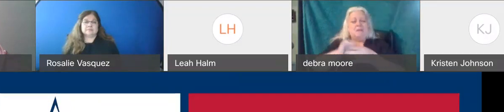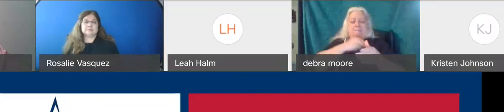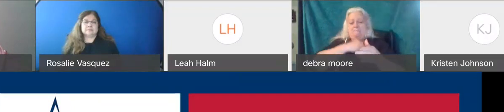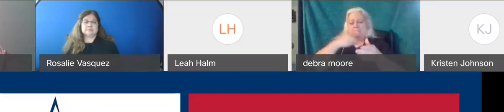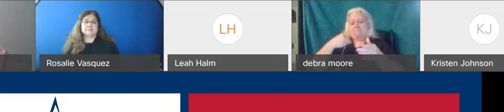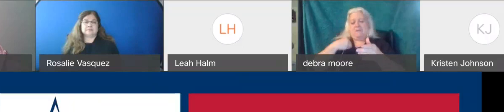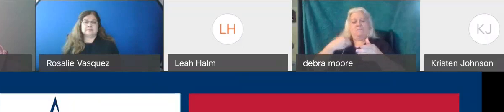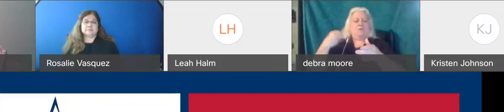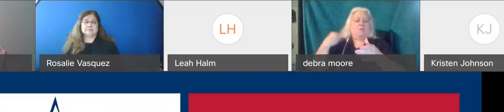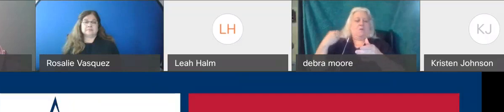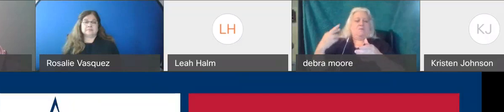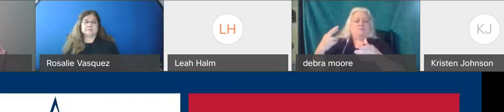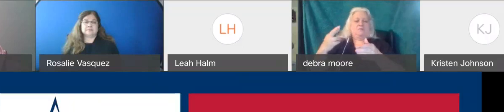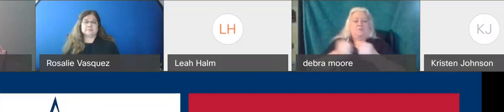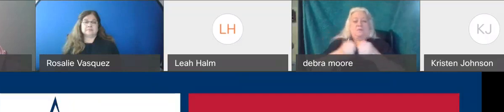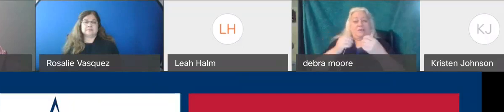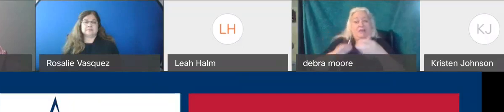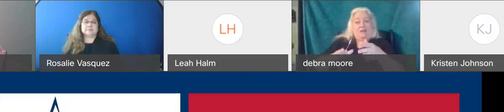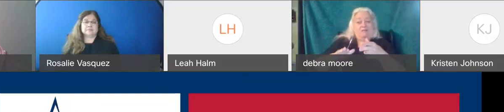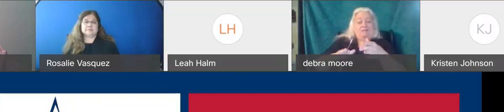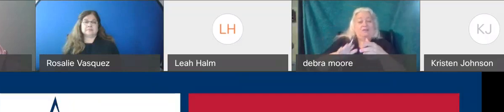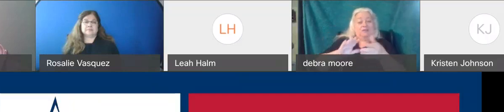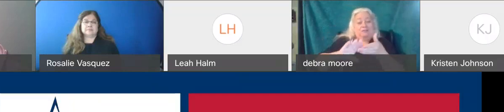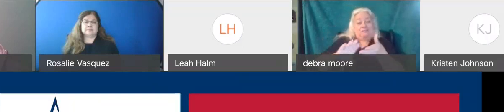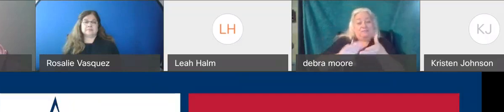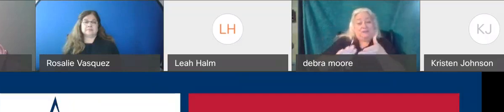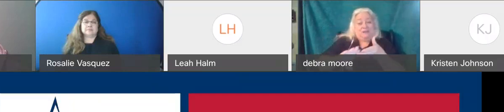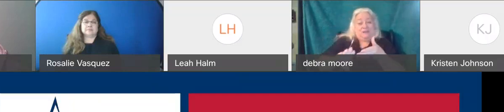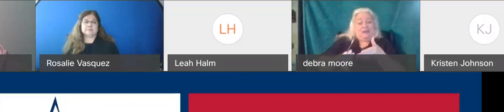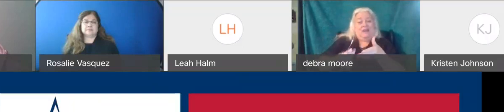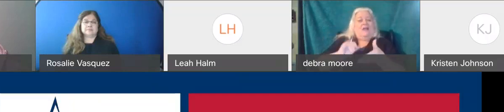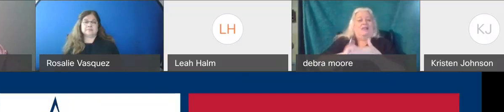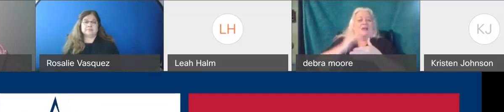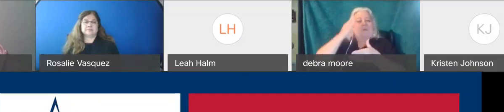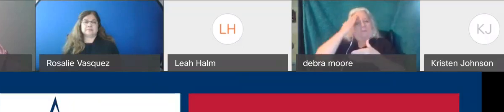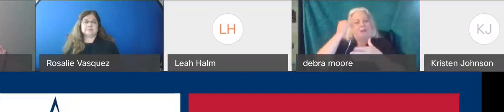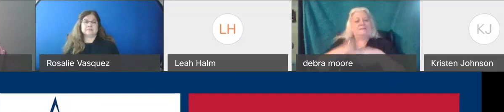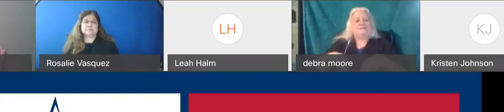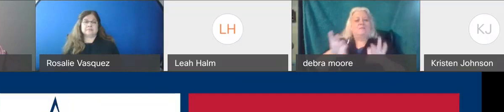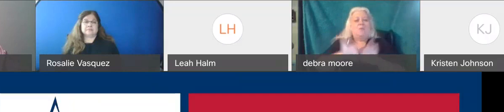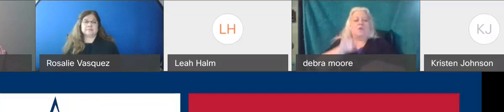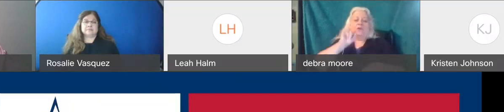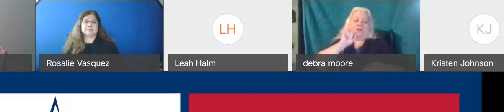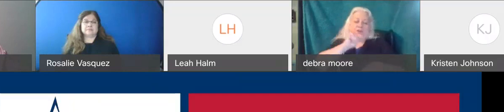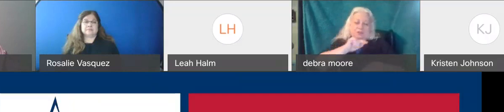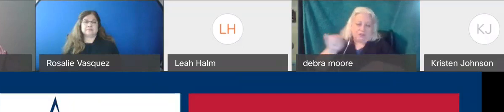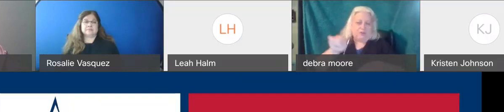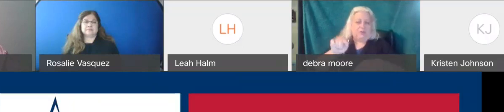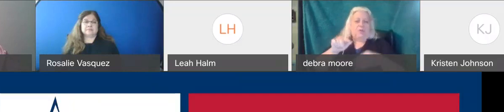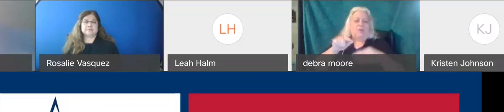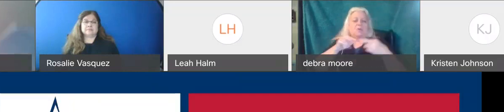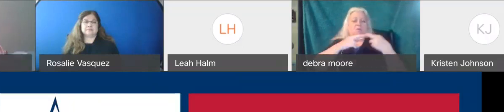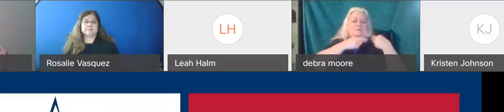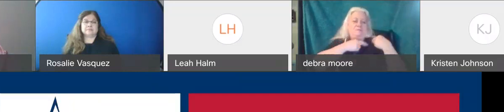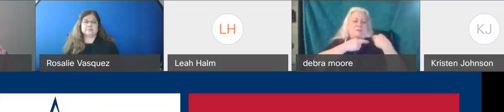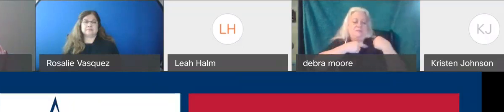your consent, and you have no clue that they've already submitted it. So that's why it's important that you guys are in the